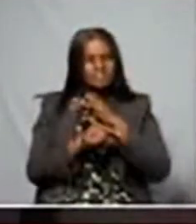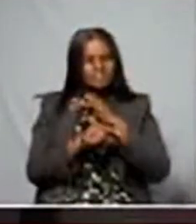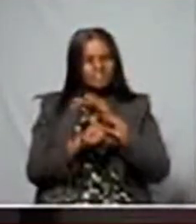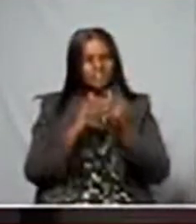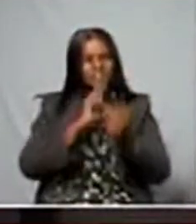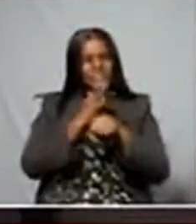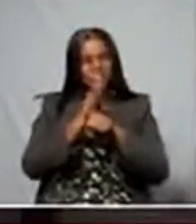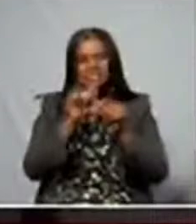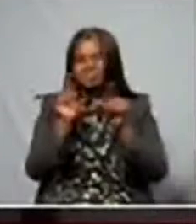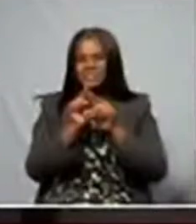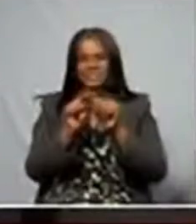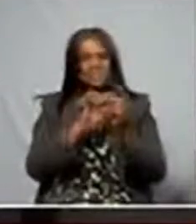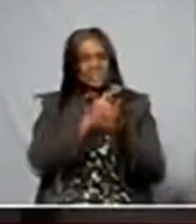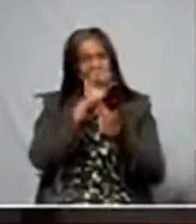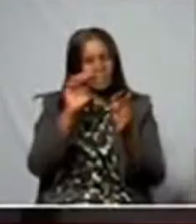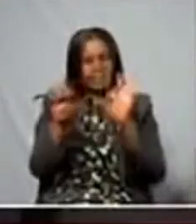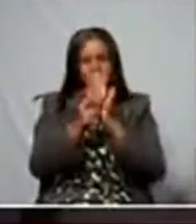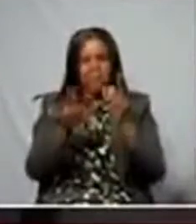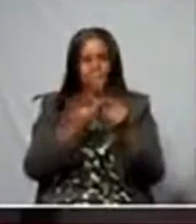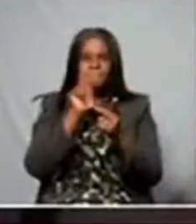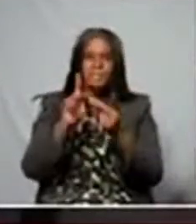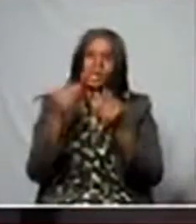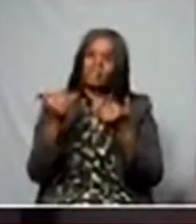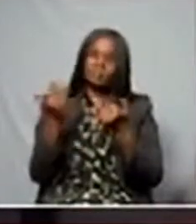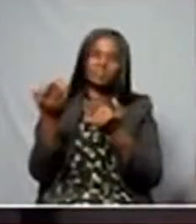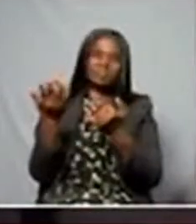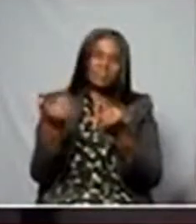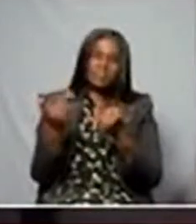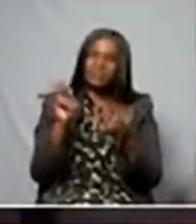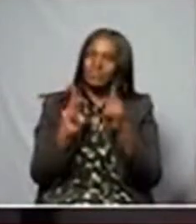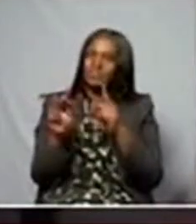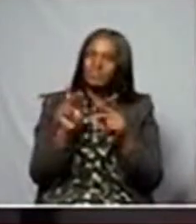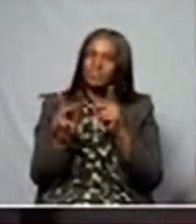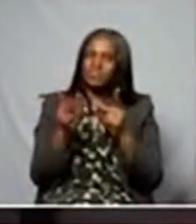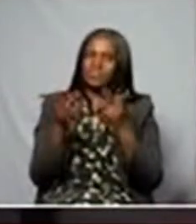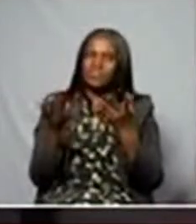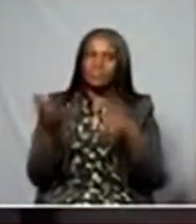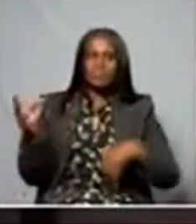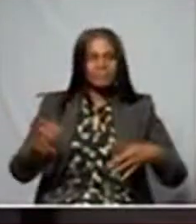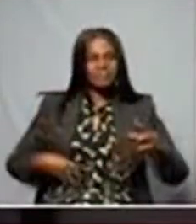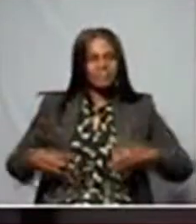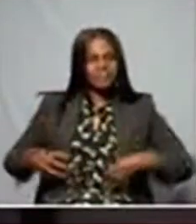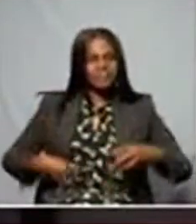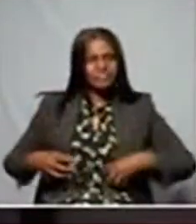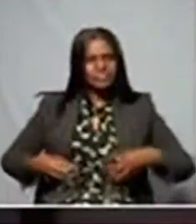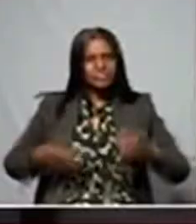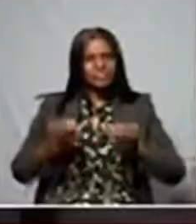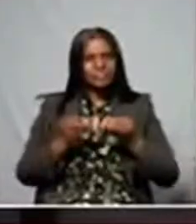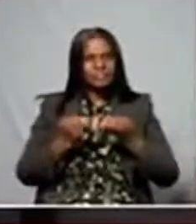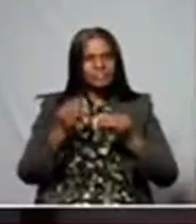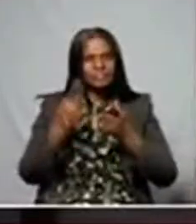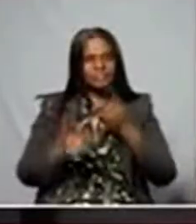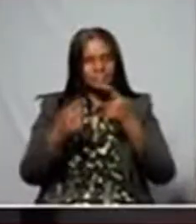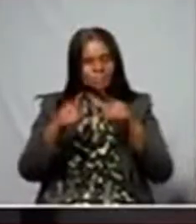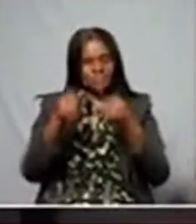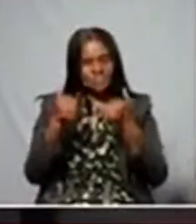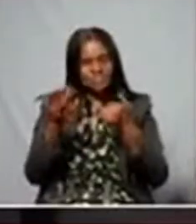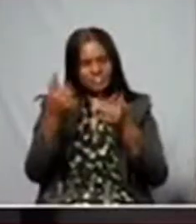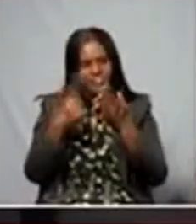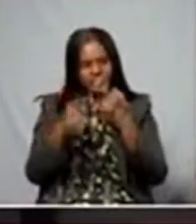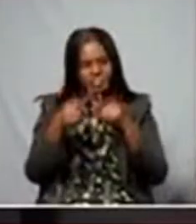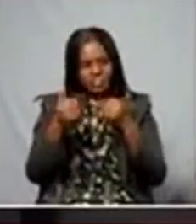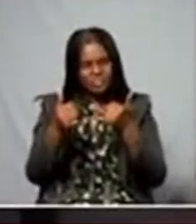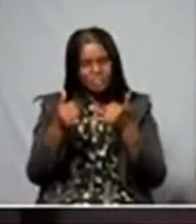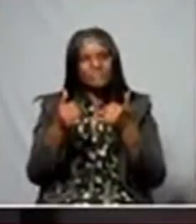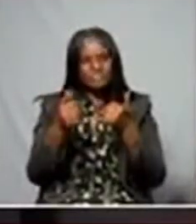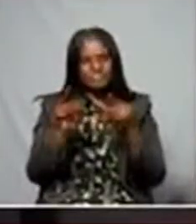it's been like that up to today. So people are complaining as to what is happening. Actually,